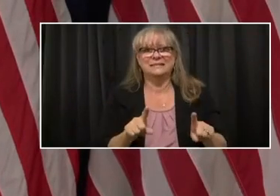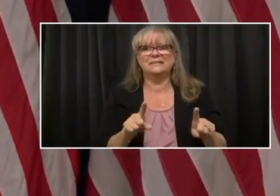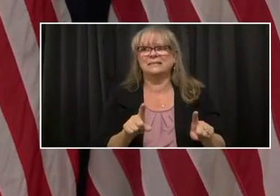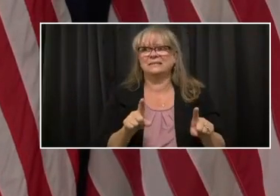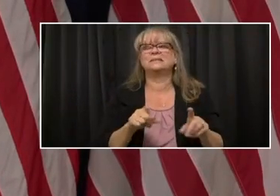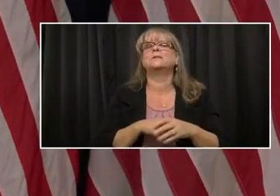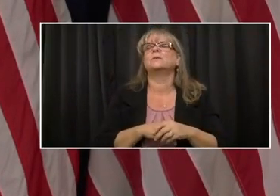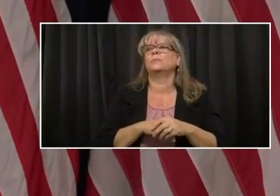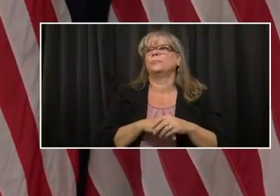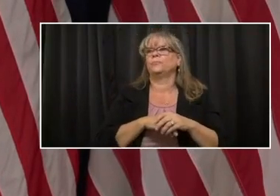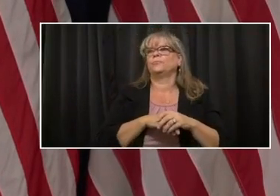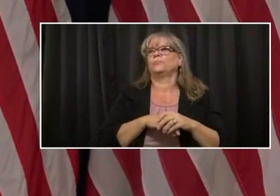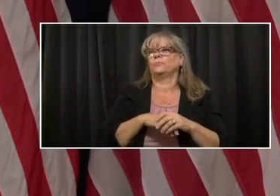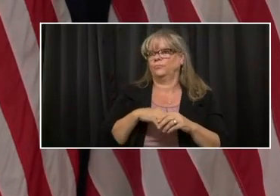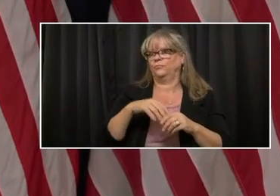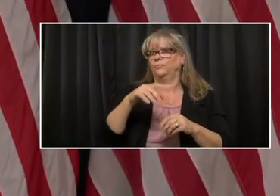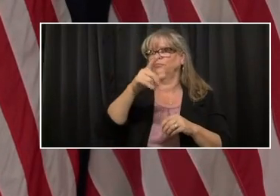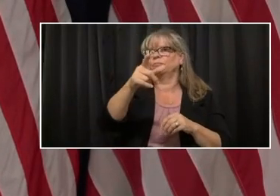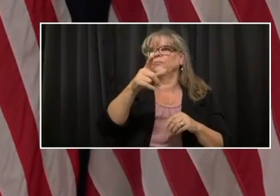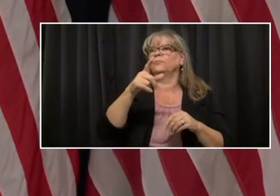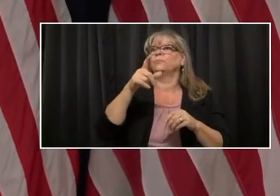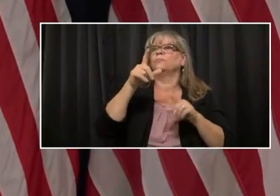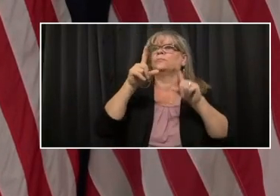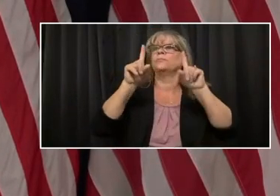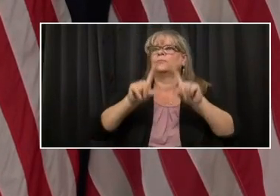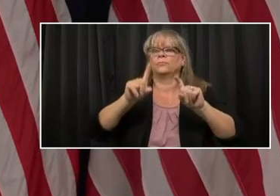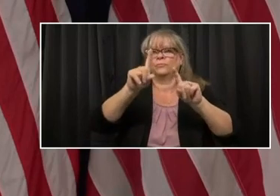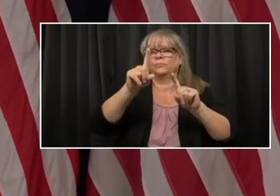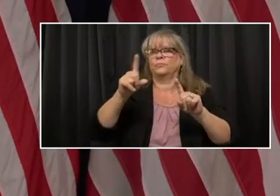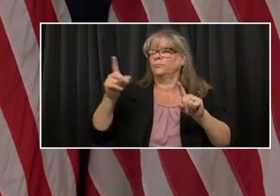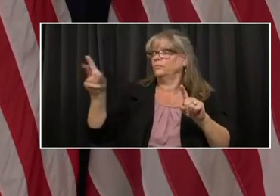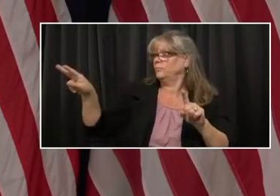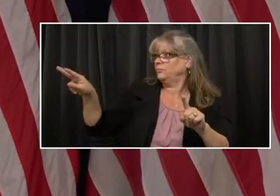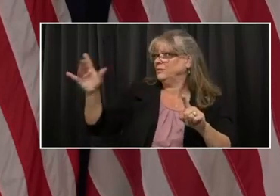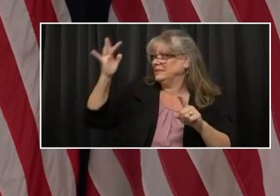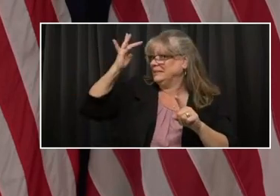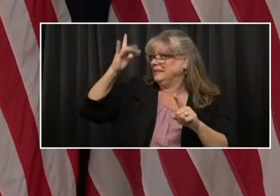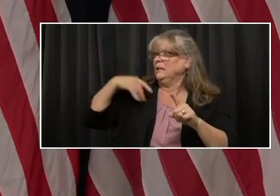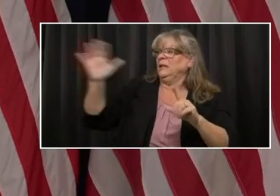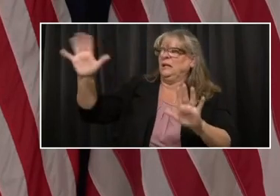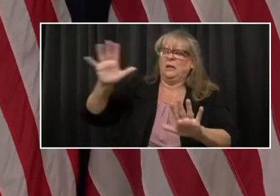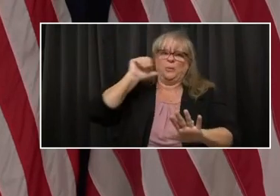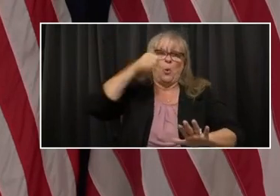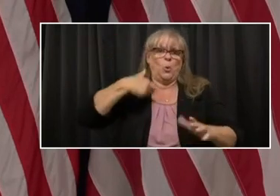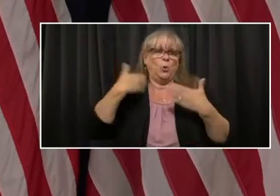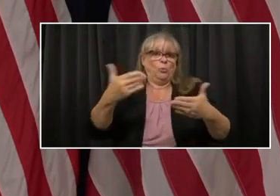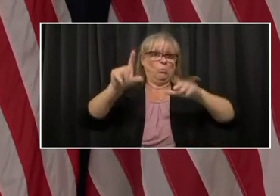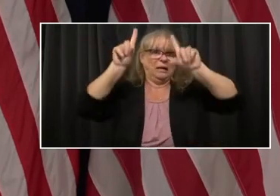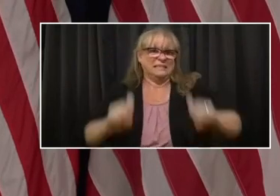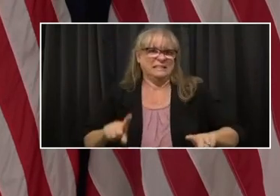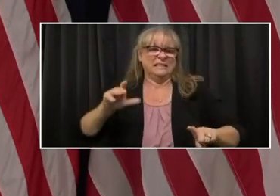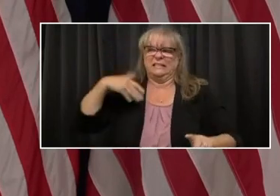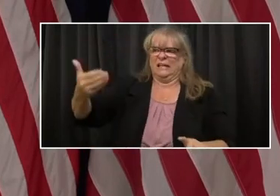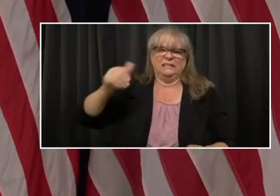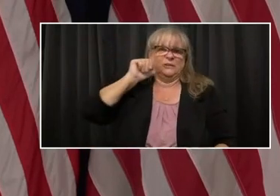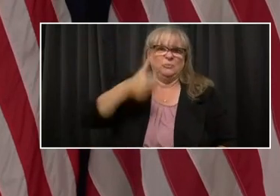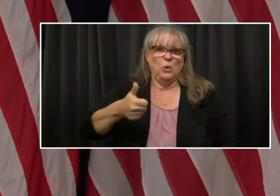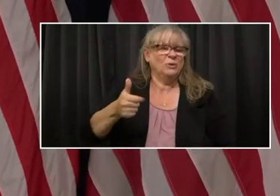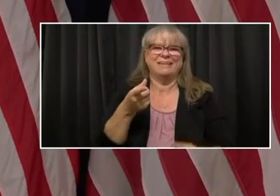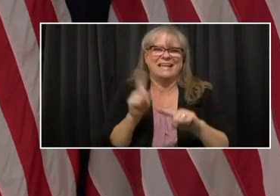would convert about a week later. These tests are being turned around quickly. As we indicated, partly we launched these sites in response